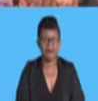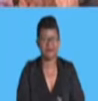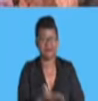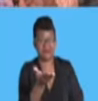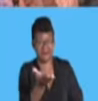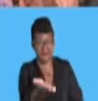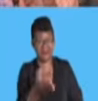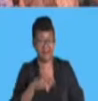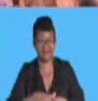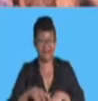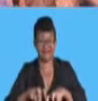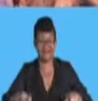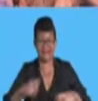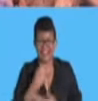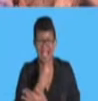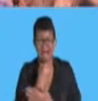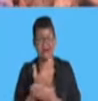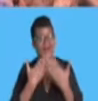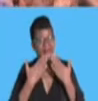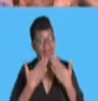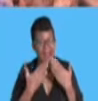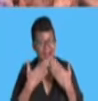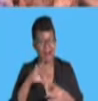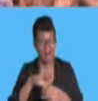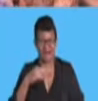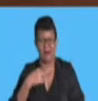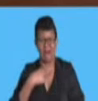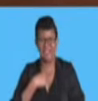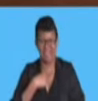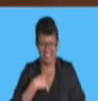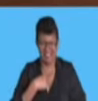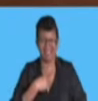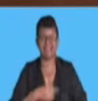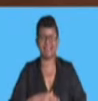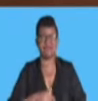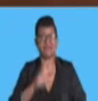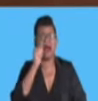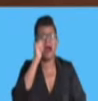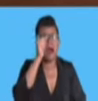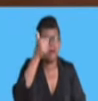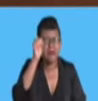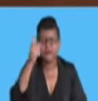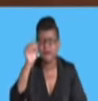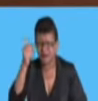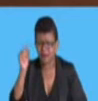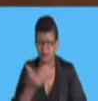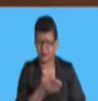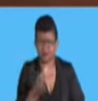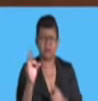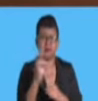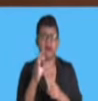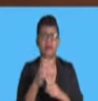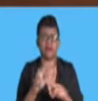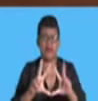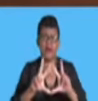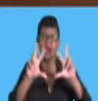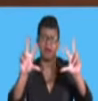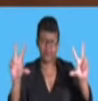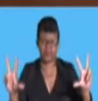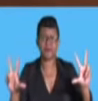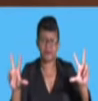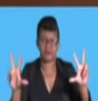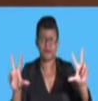who voted for me and for Sodalpa. I apologize to some of our voters, particularly those in the Konrote and Unalevu, because